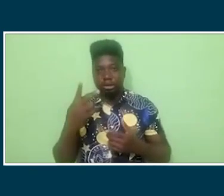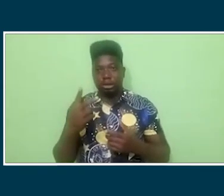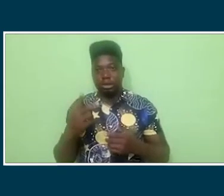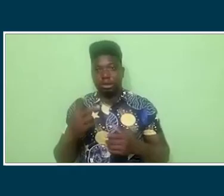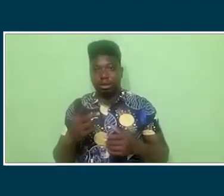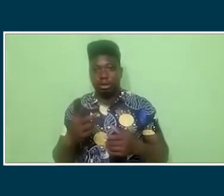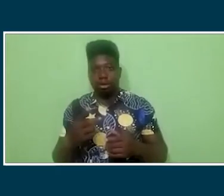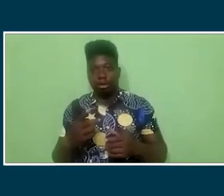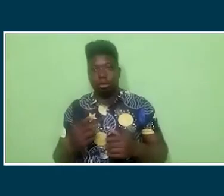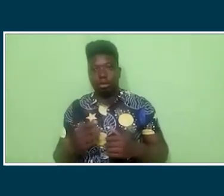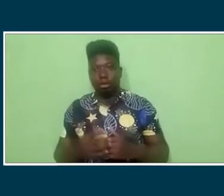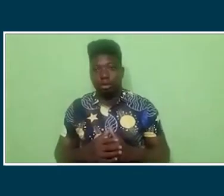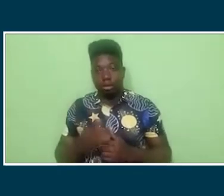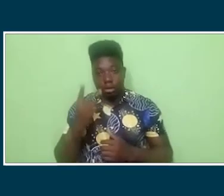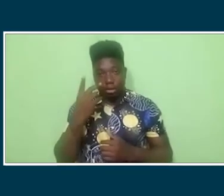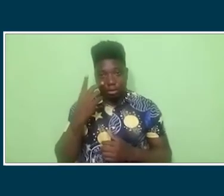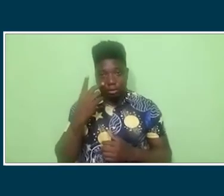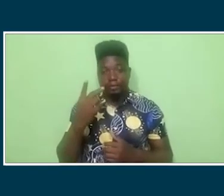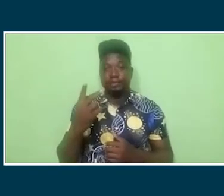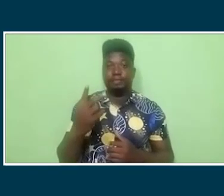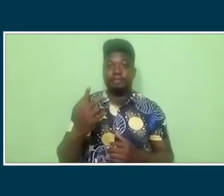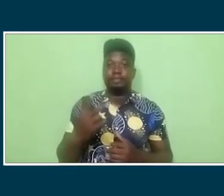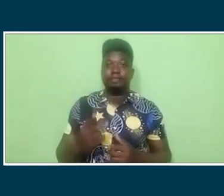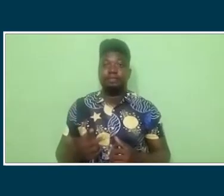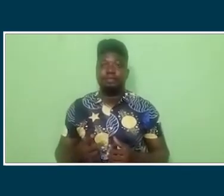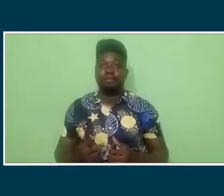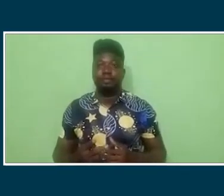it coming, but it surprised me.